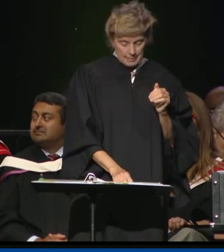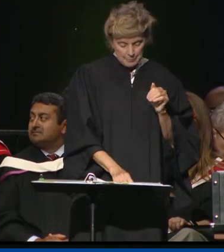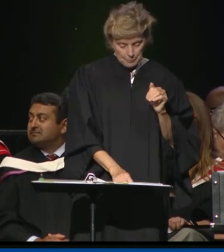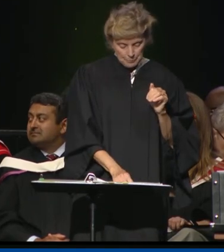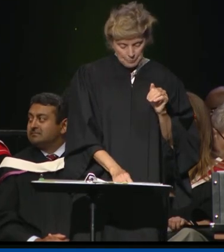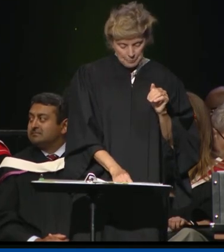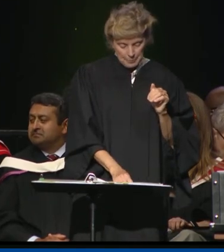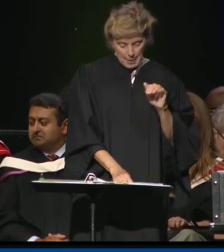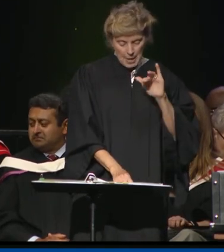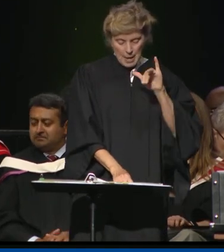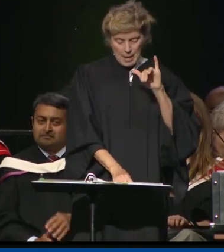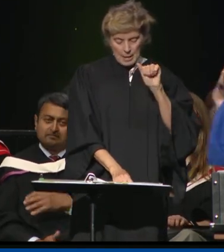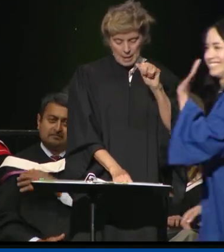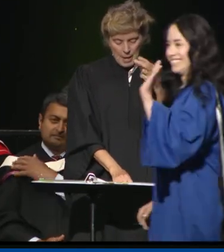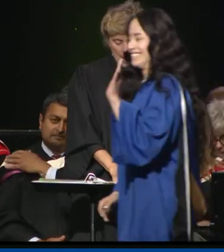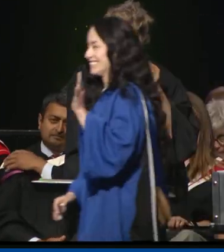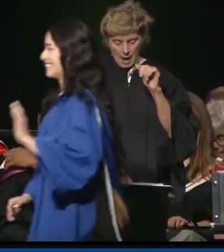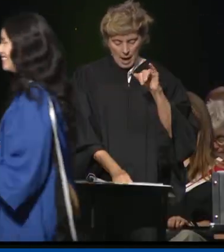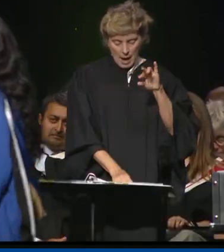Yahaira Tobar.